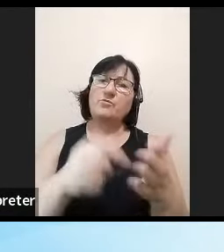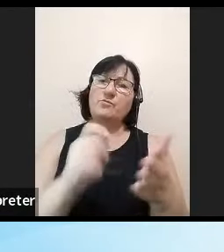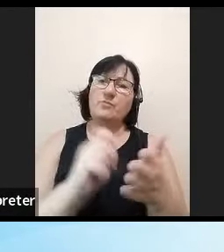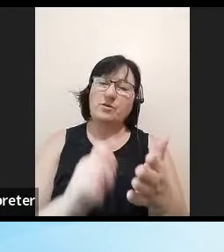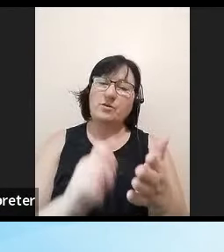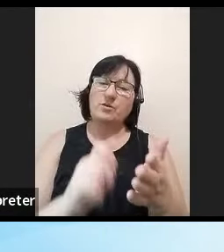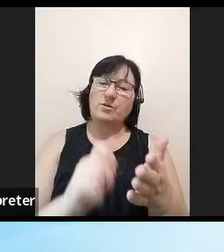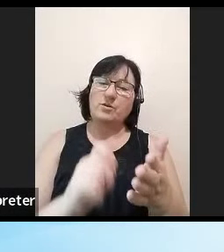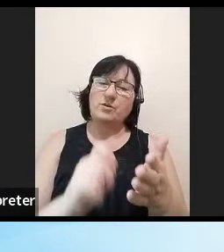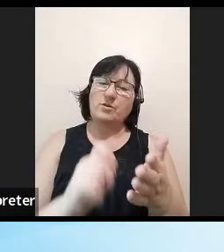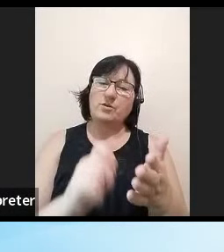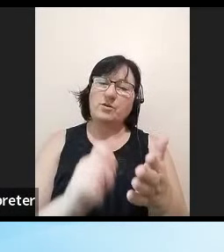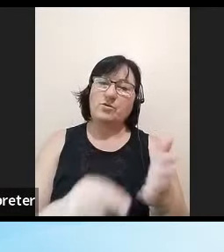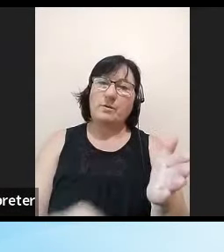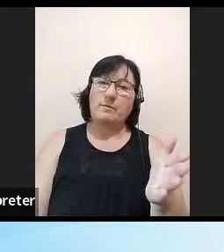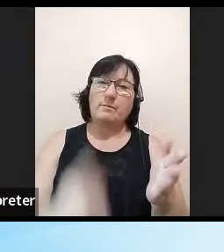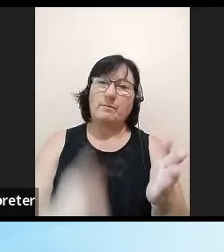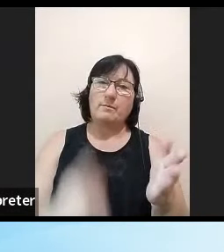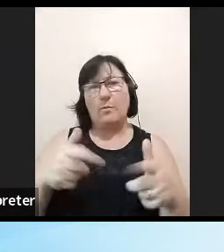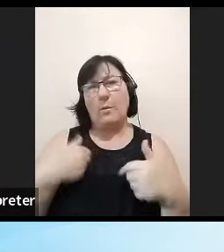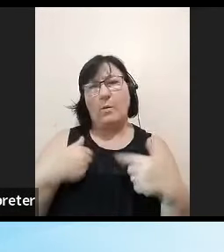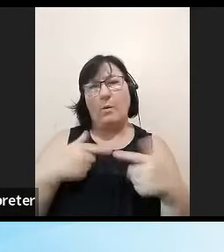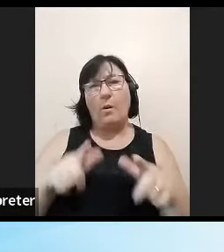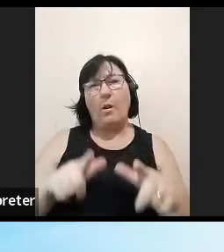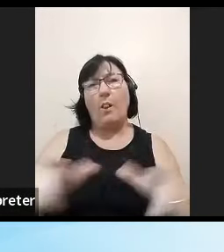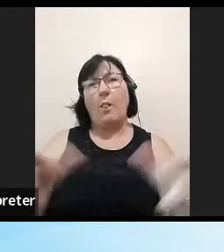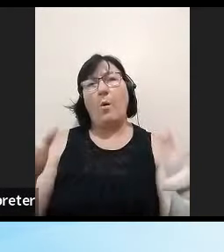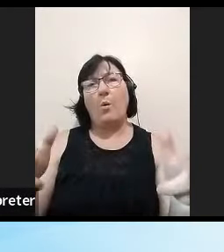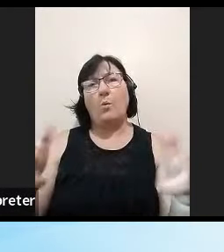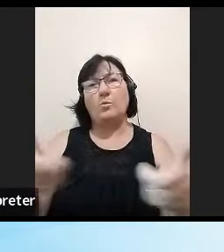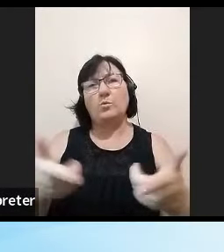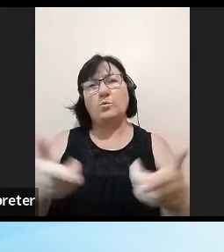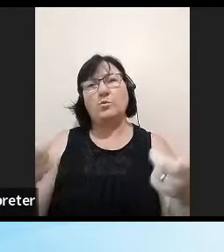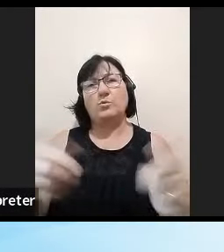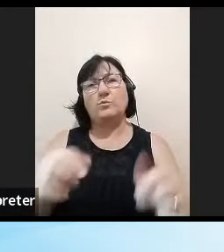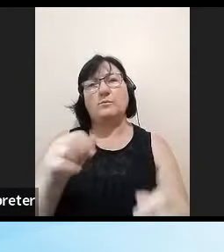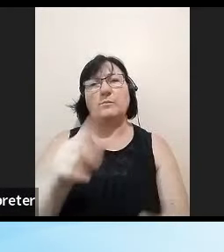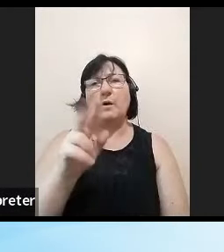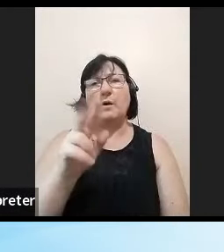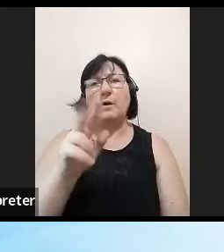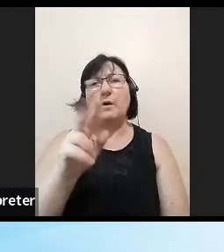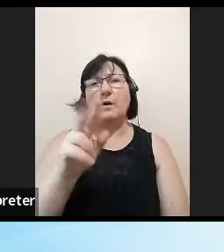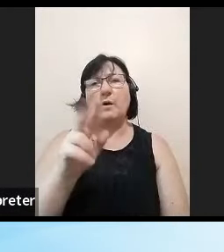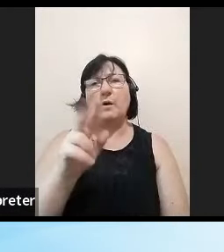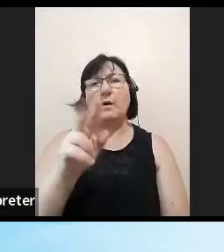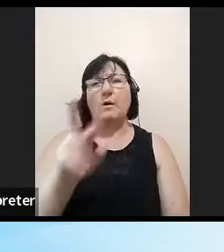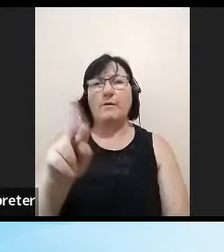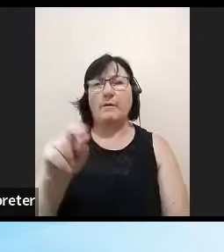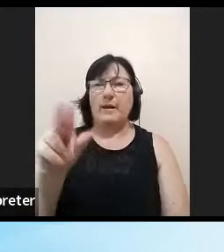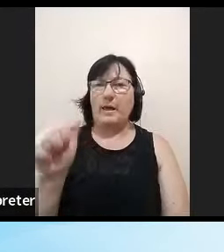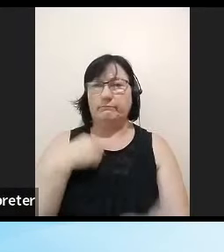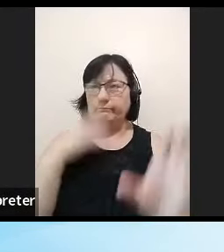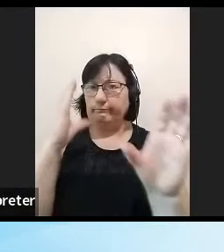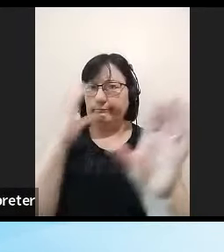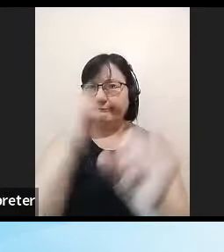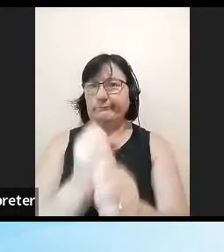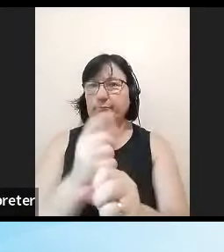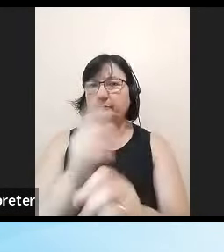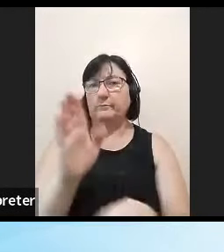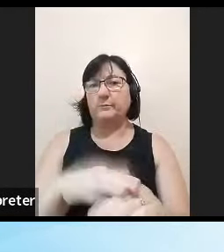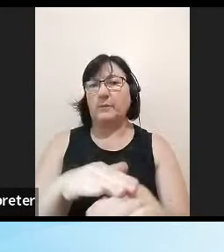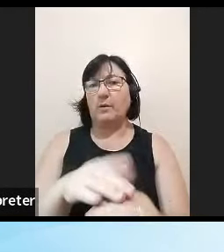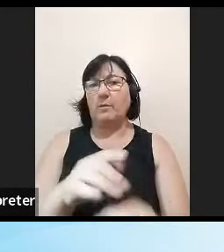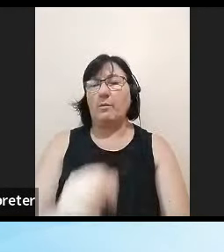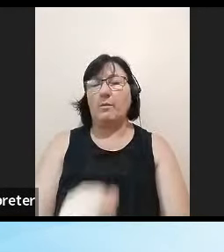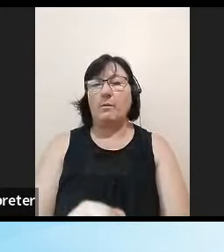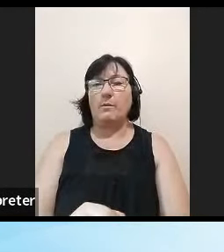2020 RLA, we were concentrating mainly on new traders, the new traders